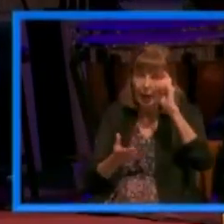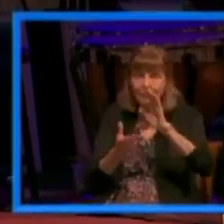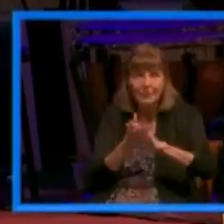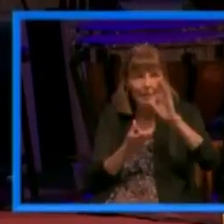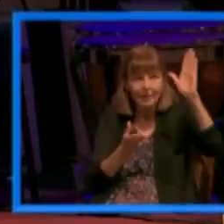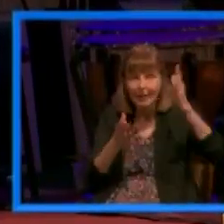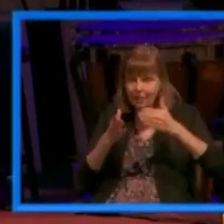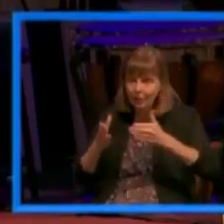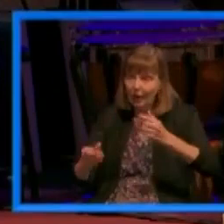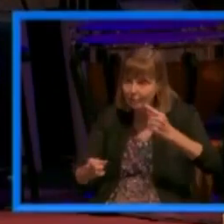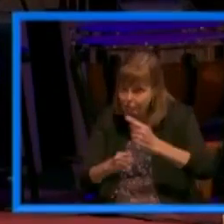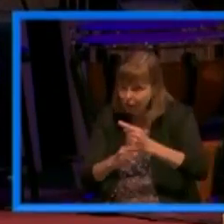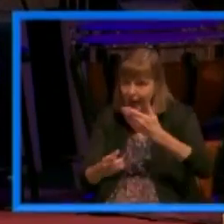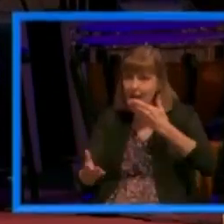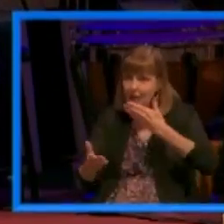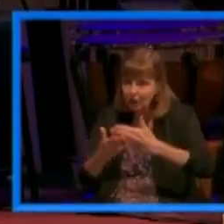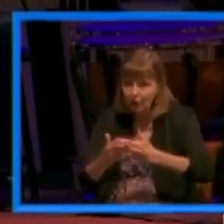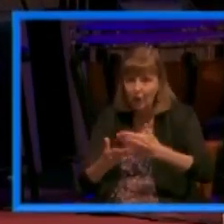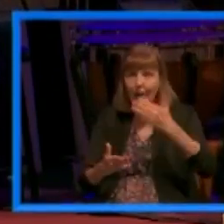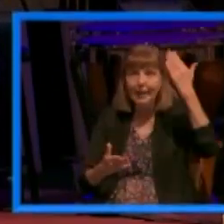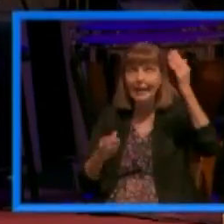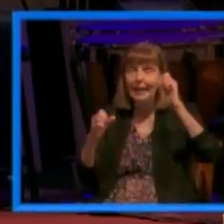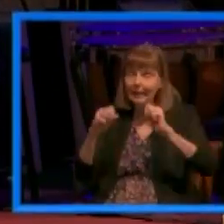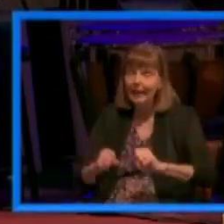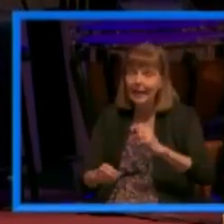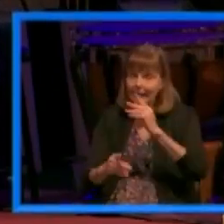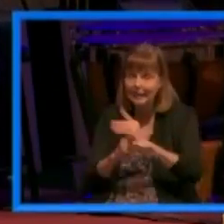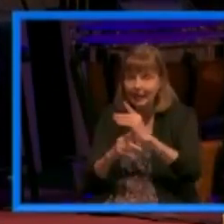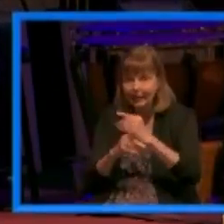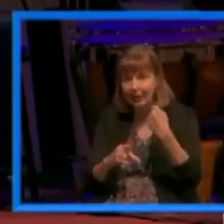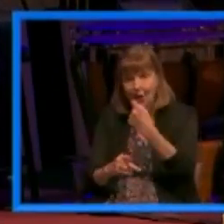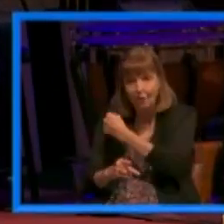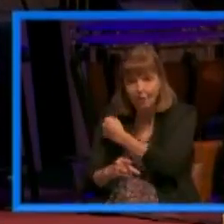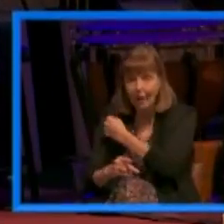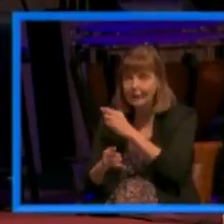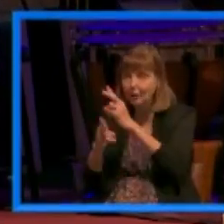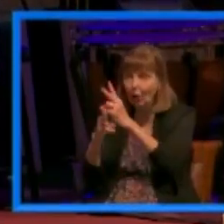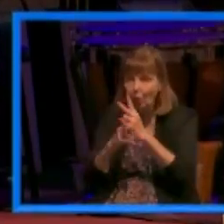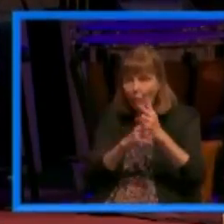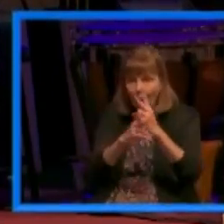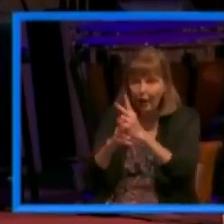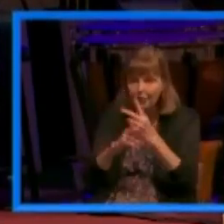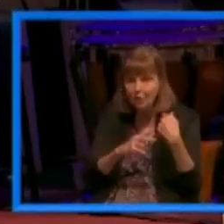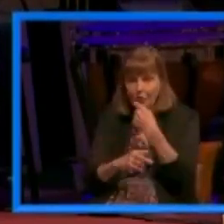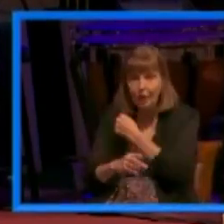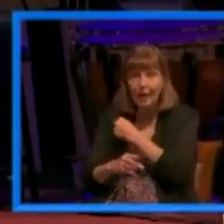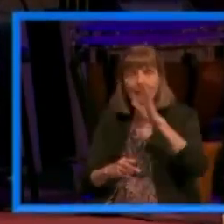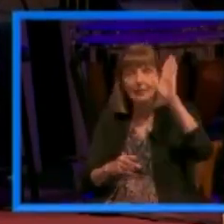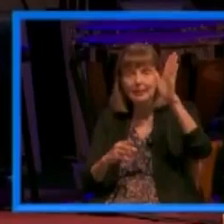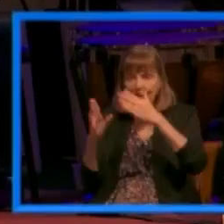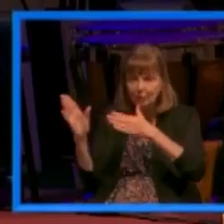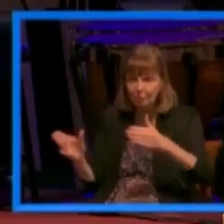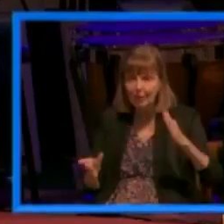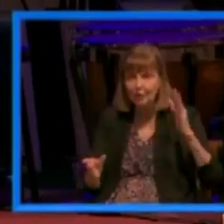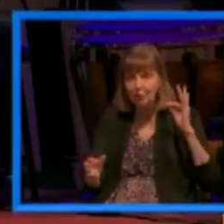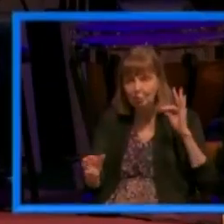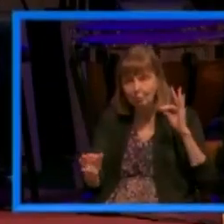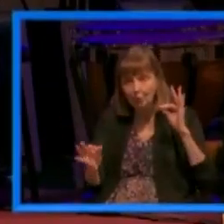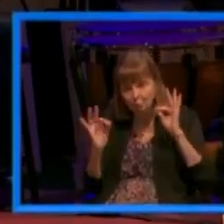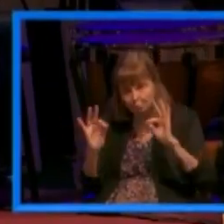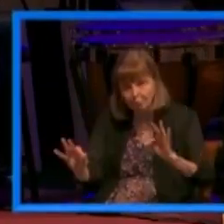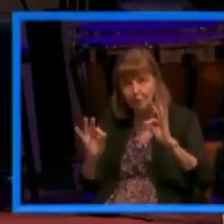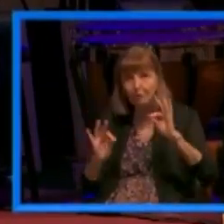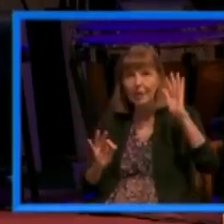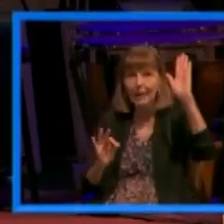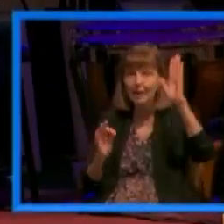and good, and that He will take care of us, He will watch over us, that His plans are perfect, that His will for us is the right and perfect